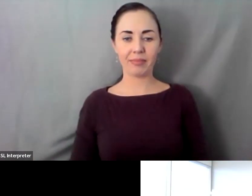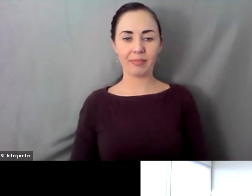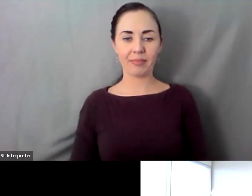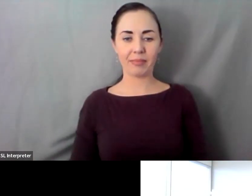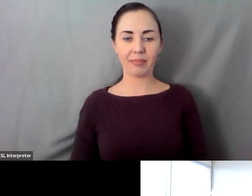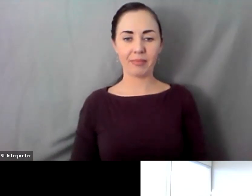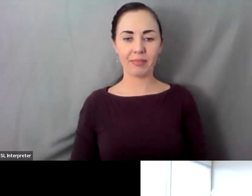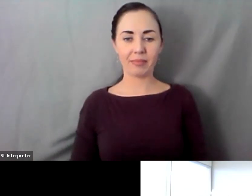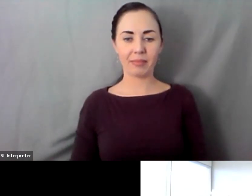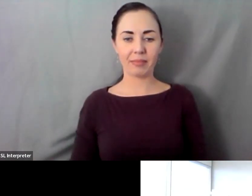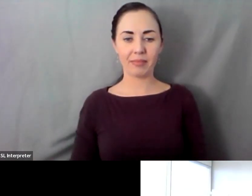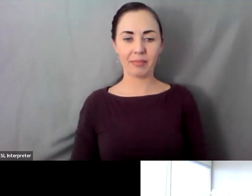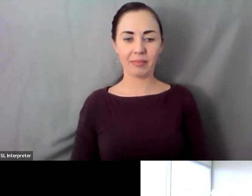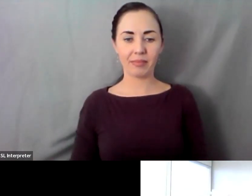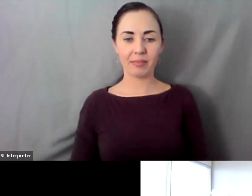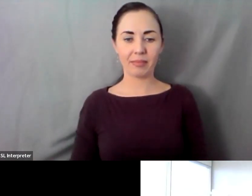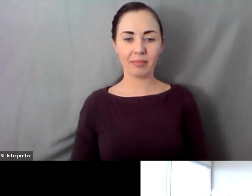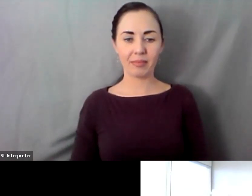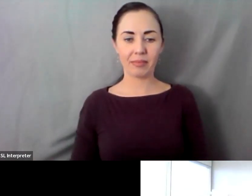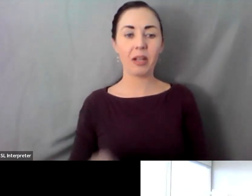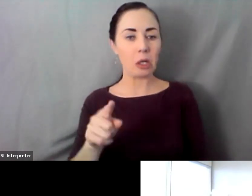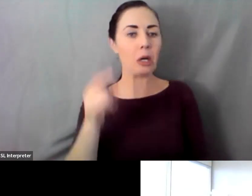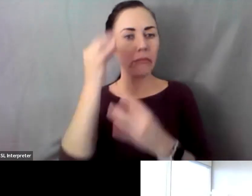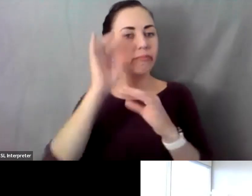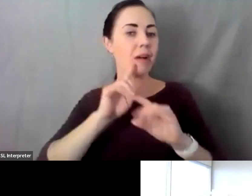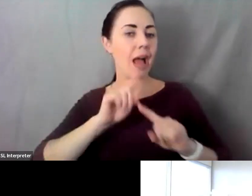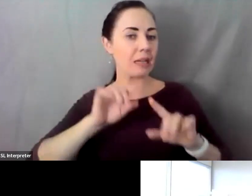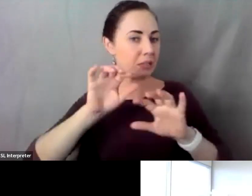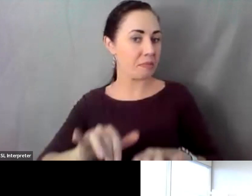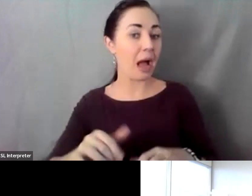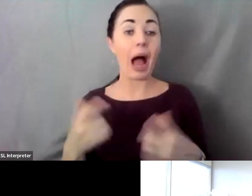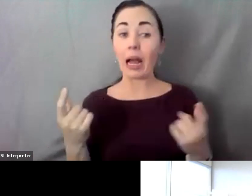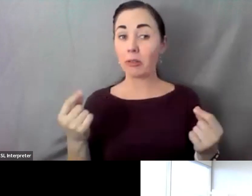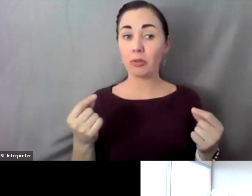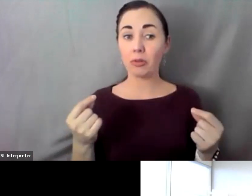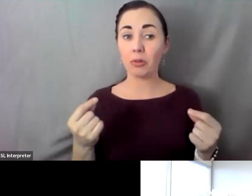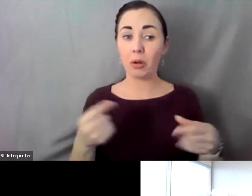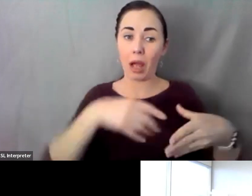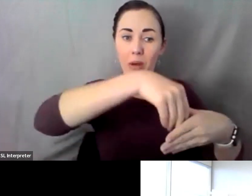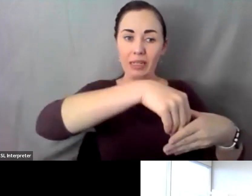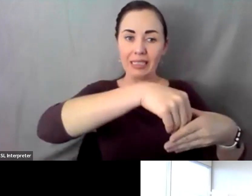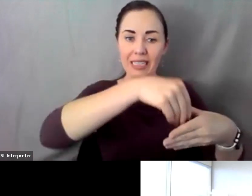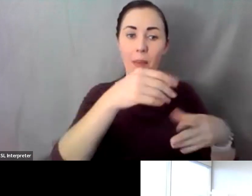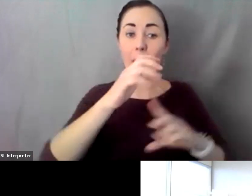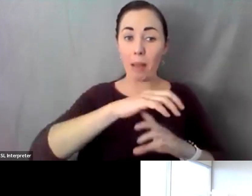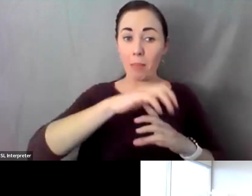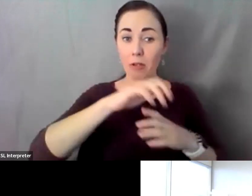So while you think of that, I'll take my mushroom outside.